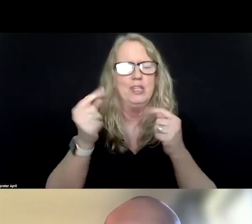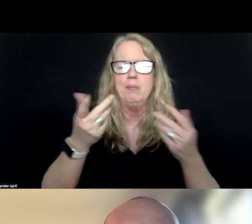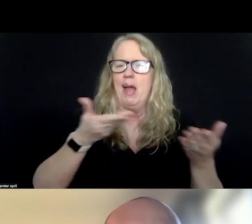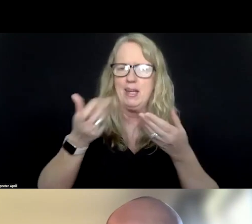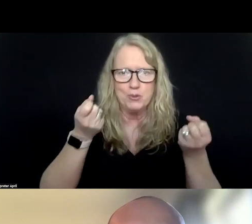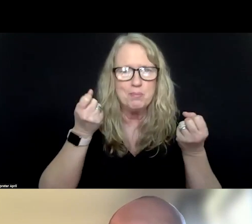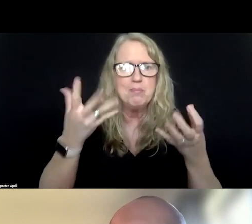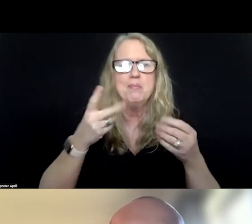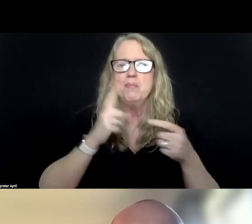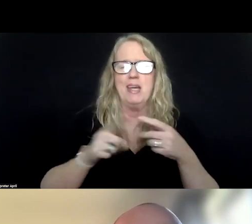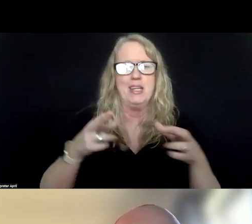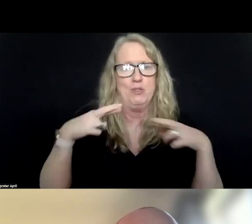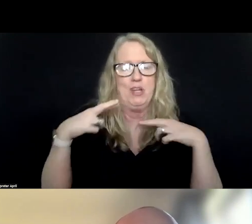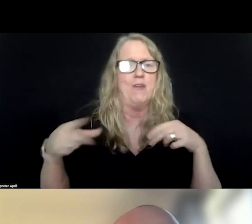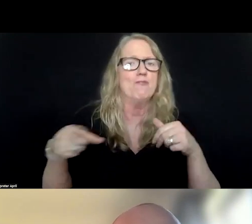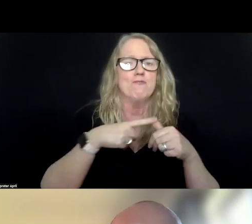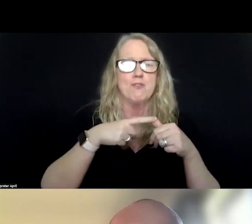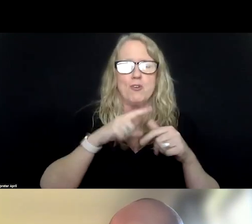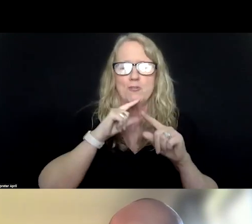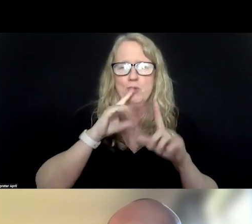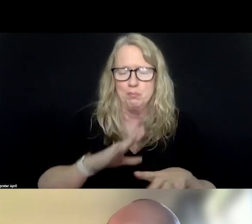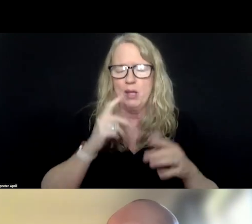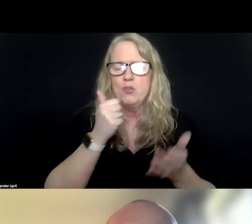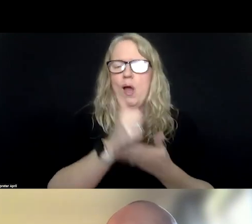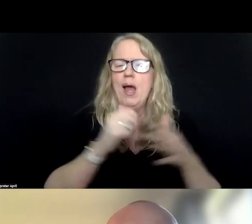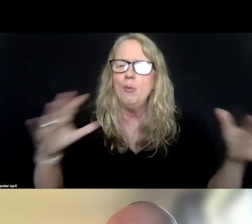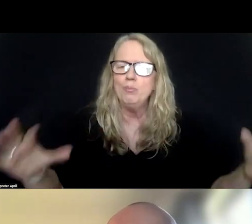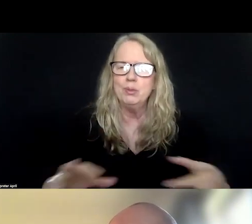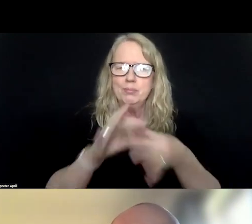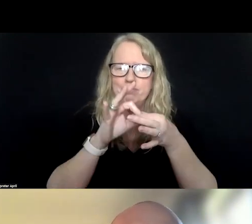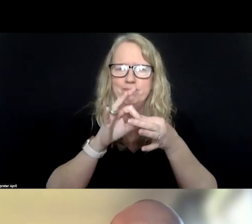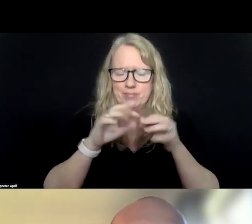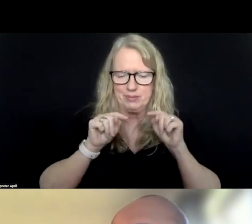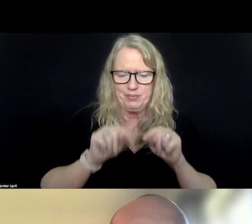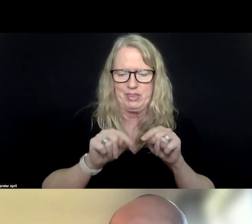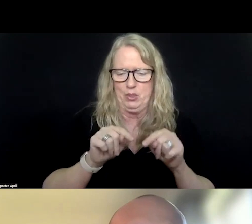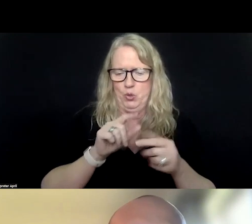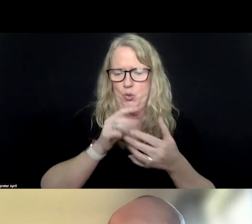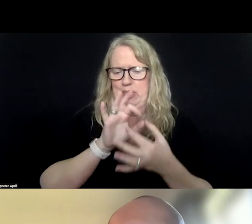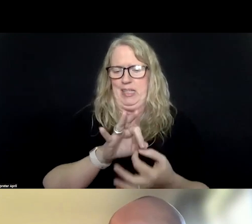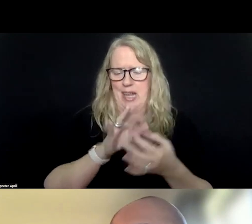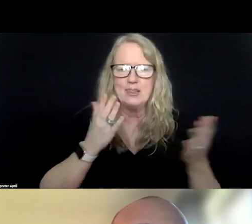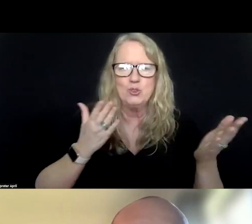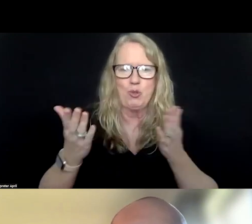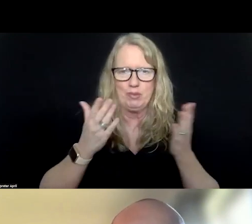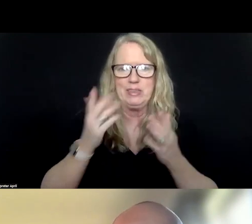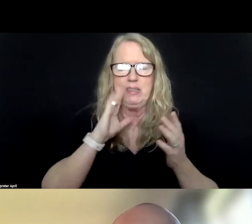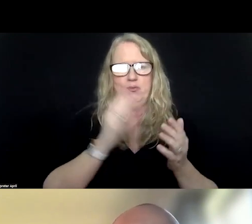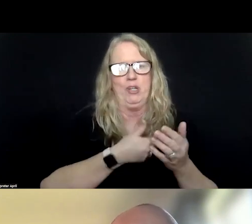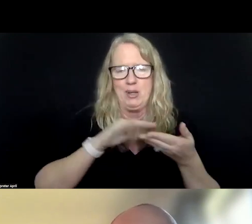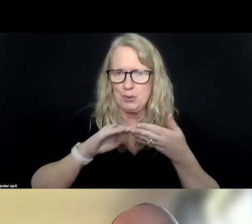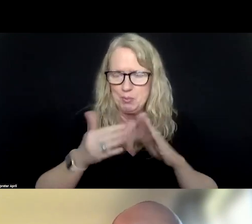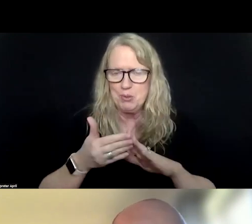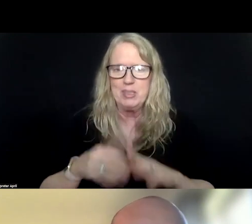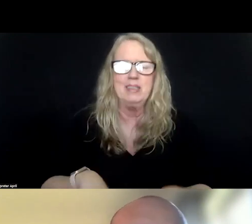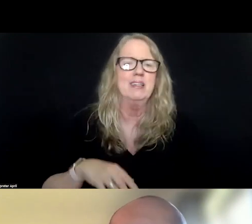first responders really to help bridge that gap, similar to what you're hearing today, to try and connect crisis services to our communities,